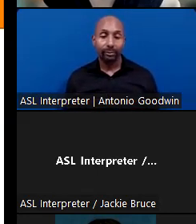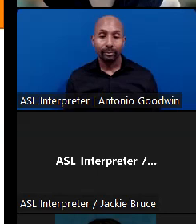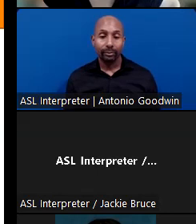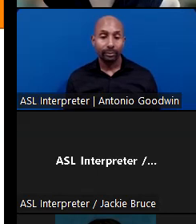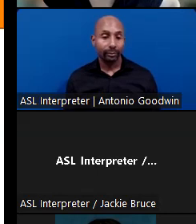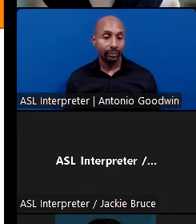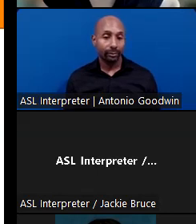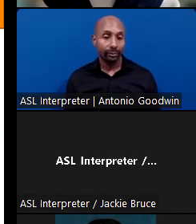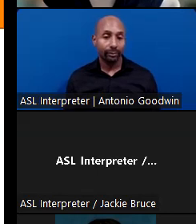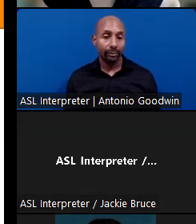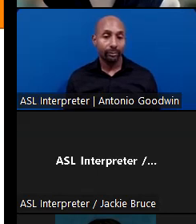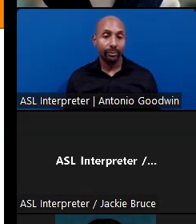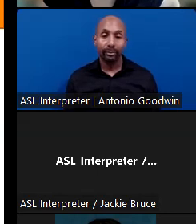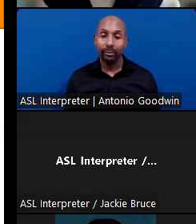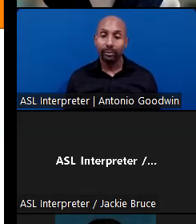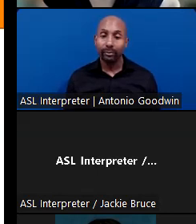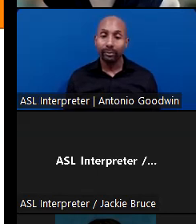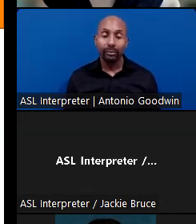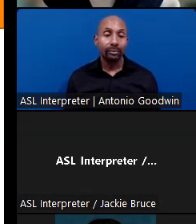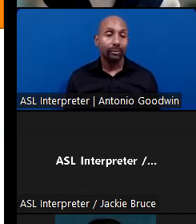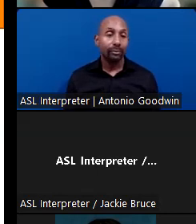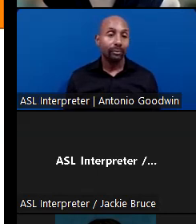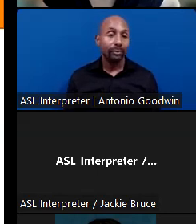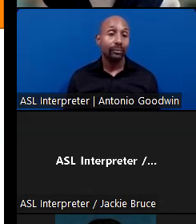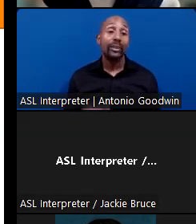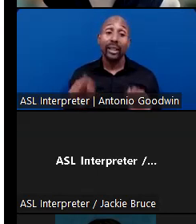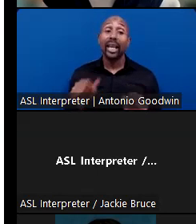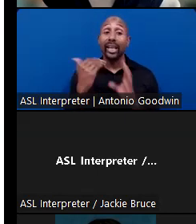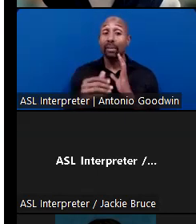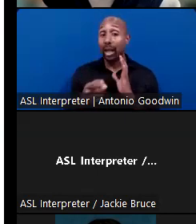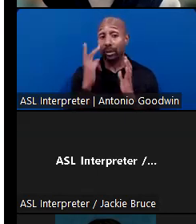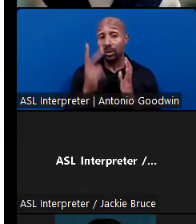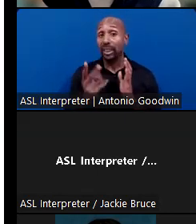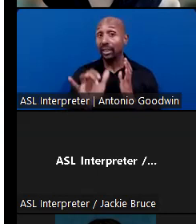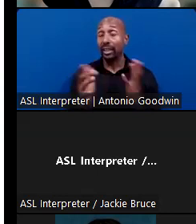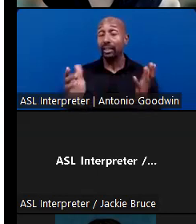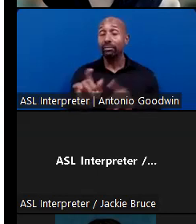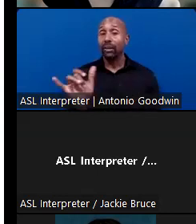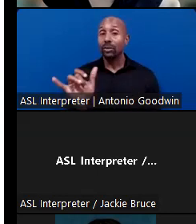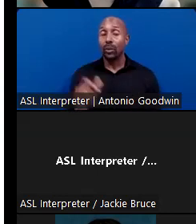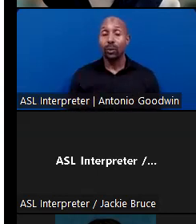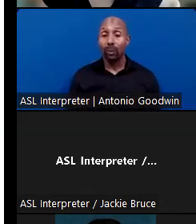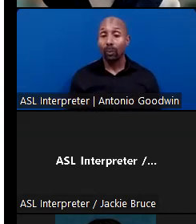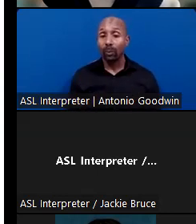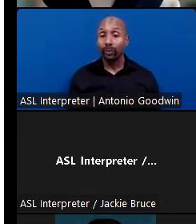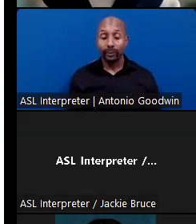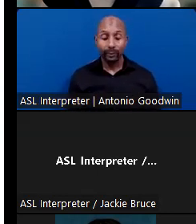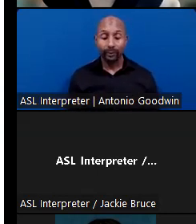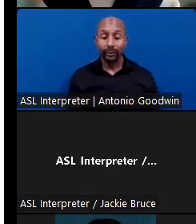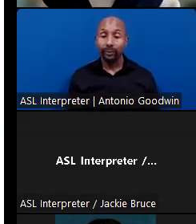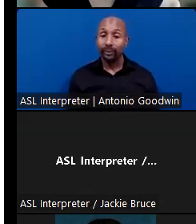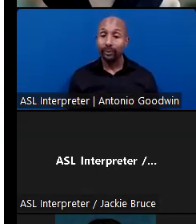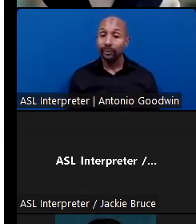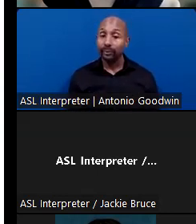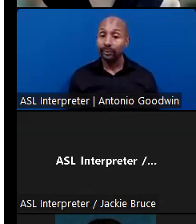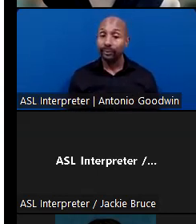them to families. We also have added new videos, and